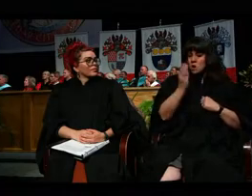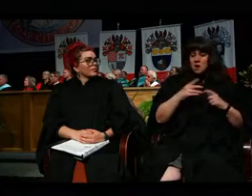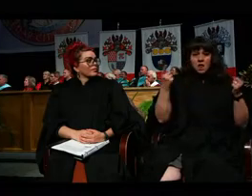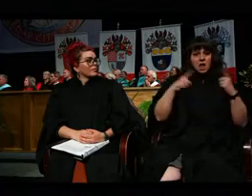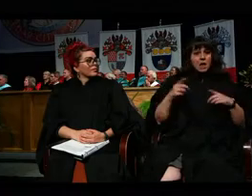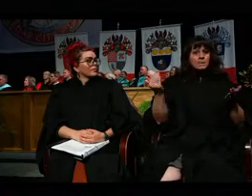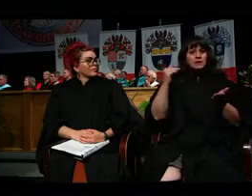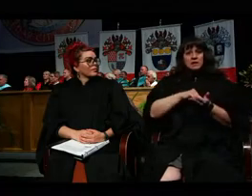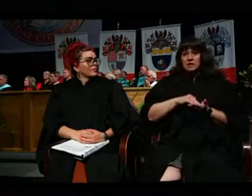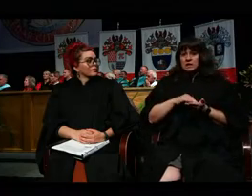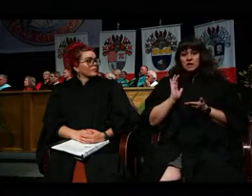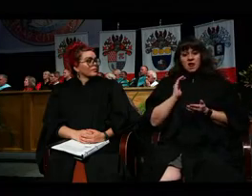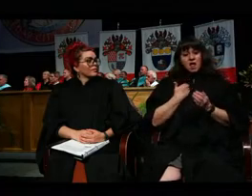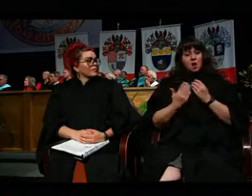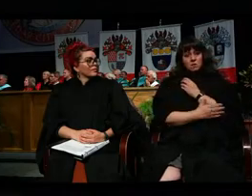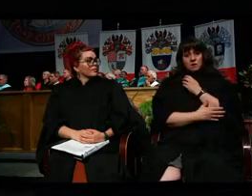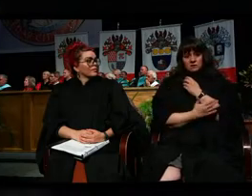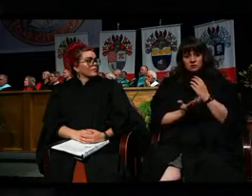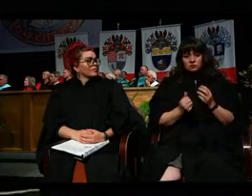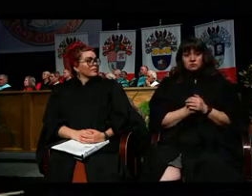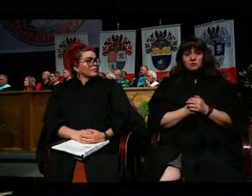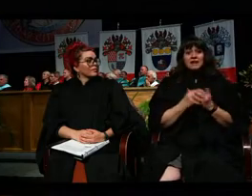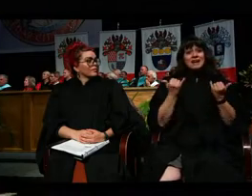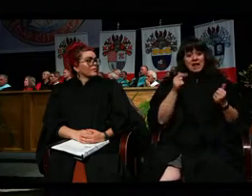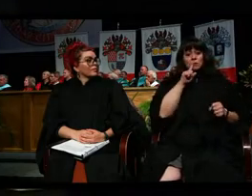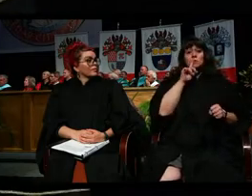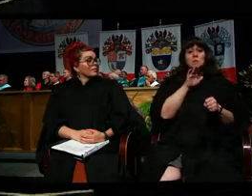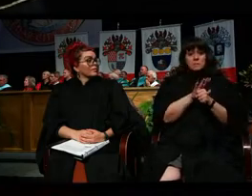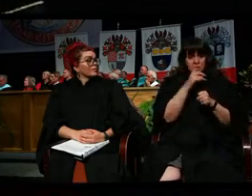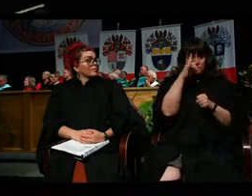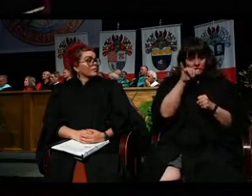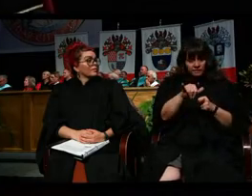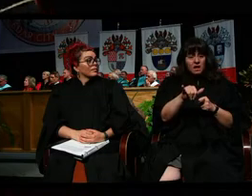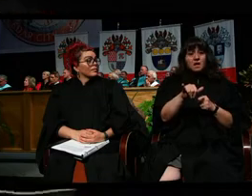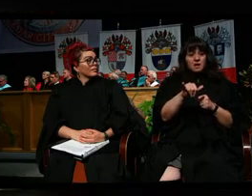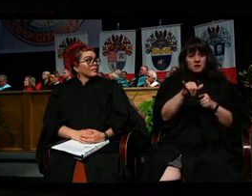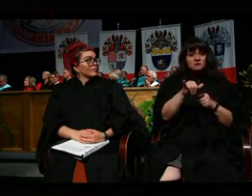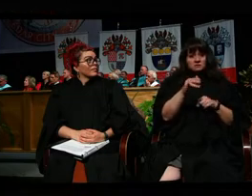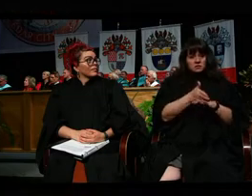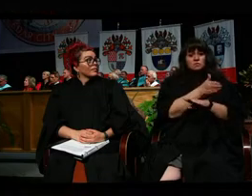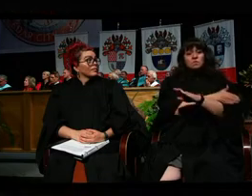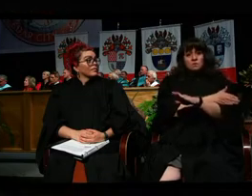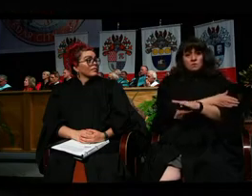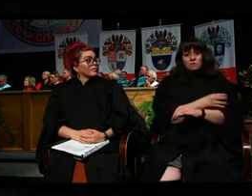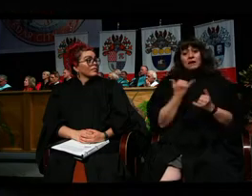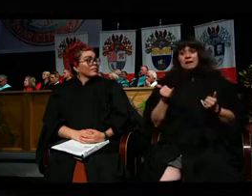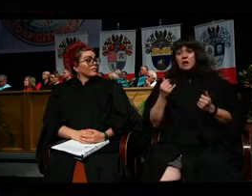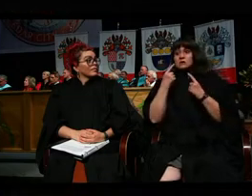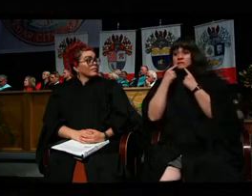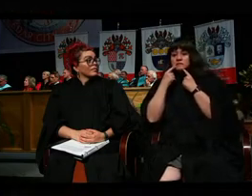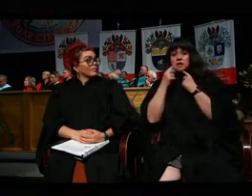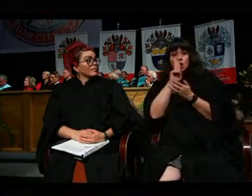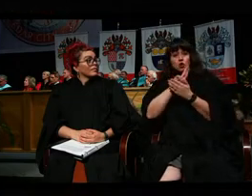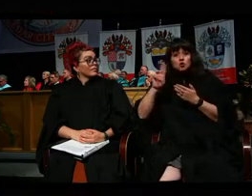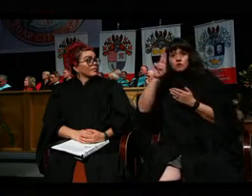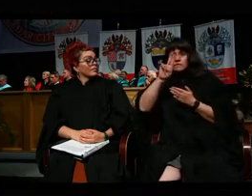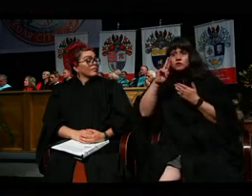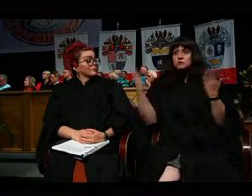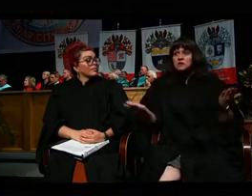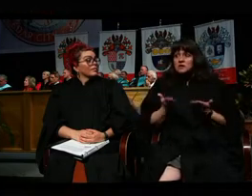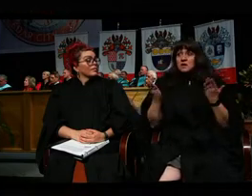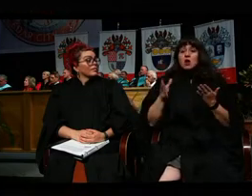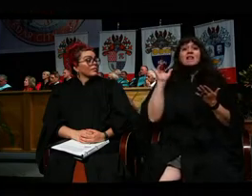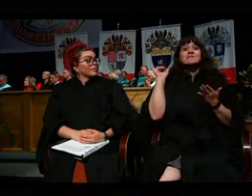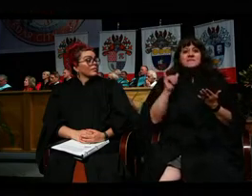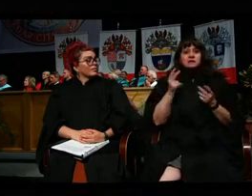country. And they're committed to that. And so I would say this. Universities are the place where our